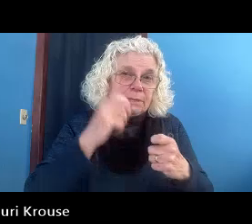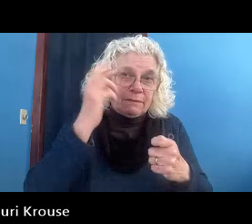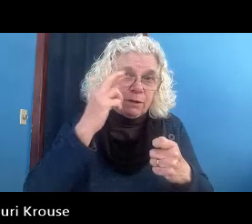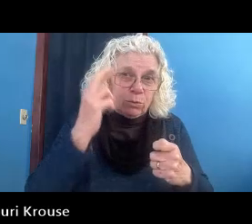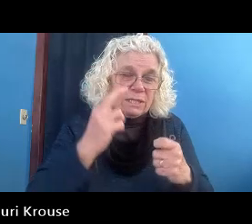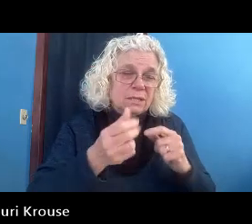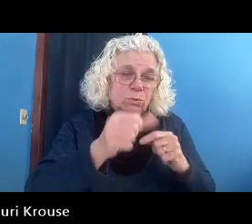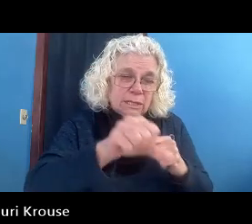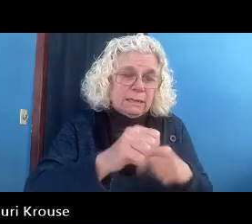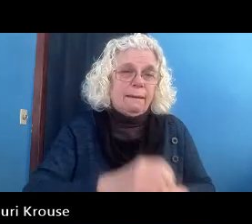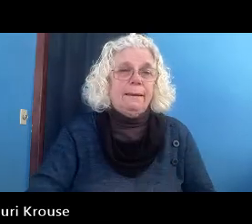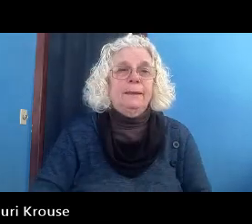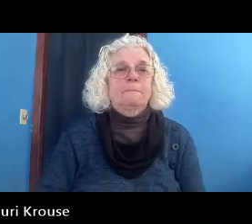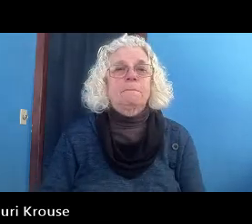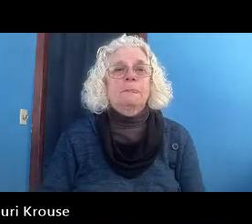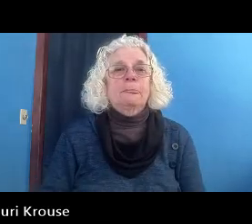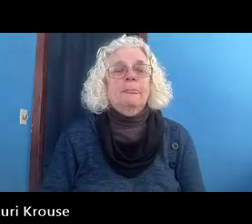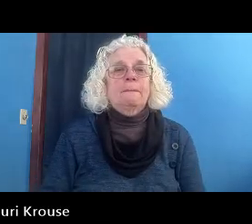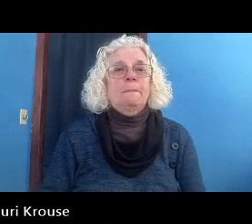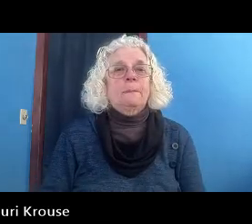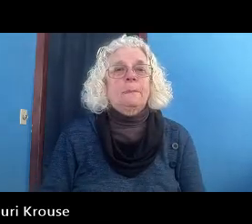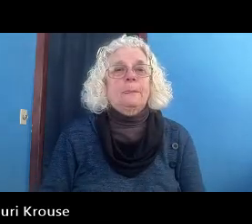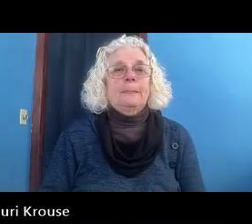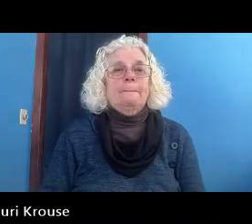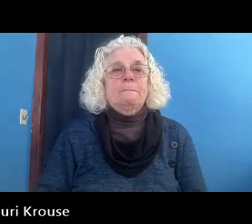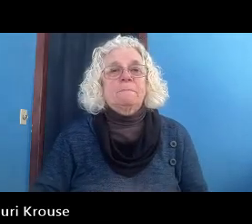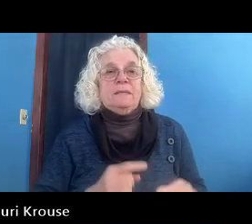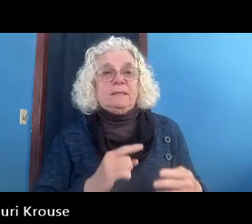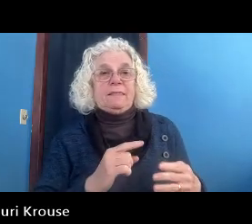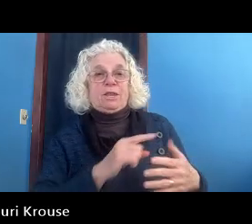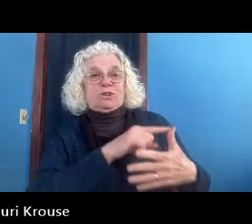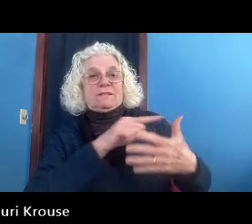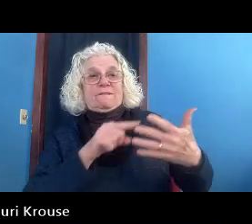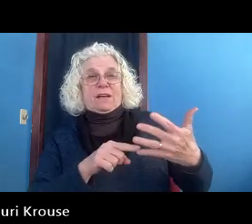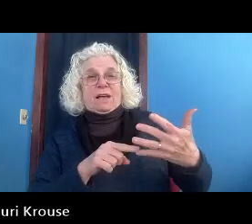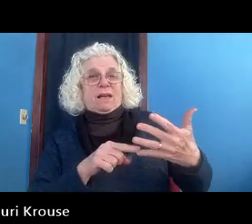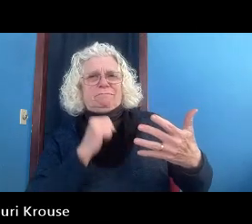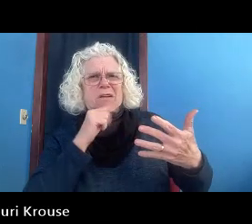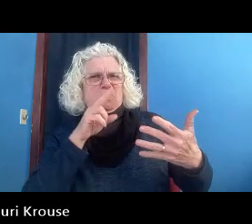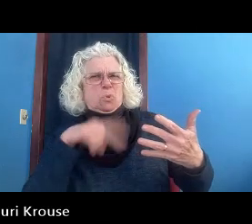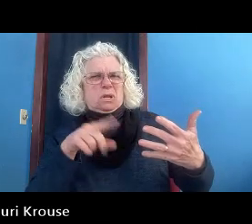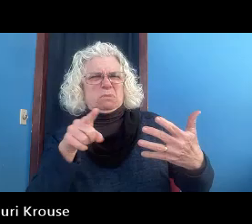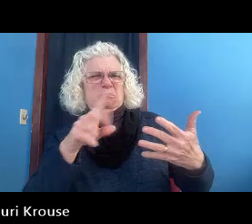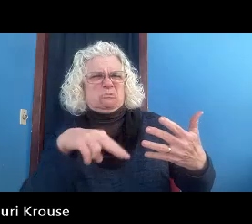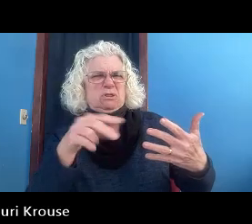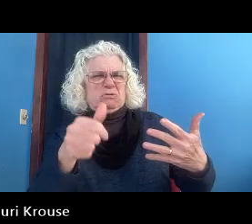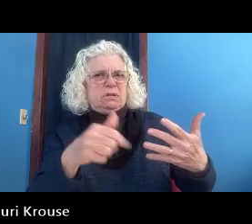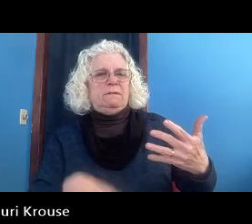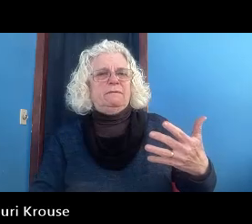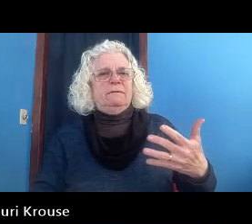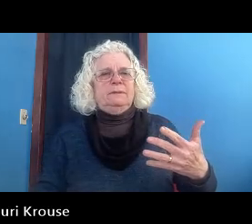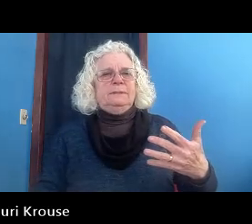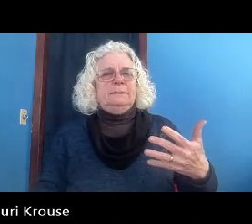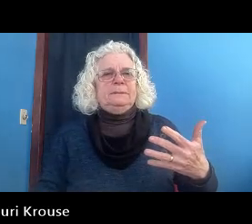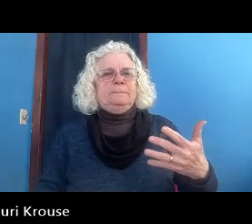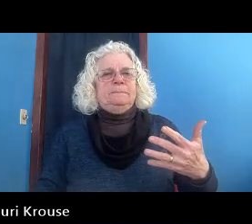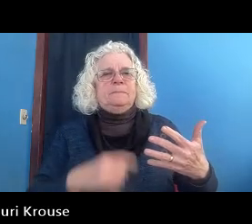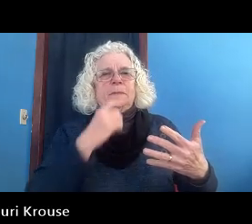deny. So while I won't read all this verbatim, I'll give you some examples of what might count as